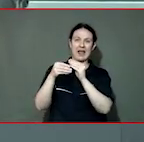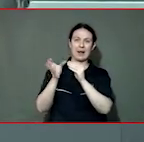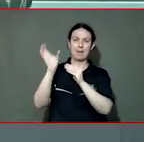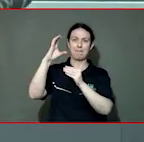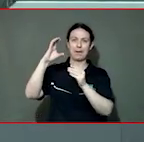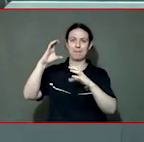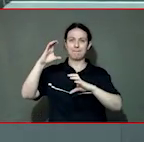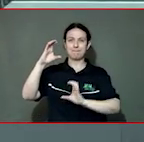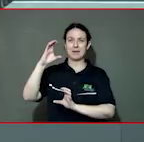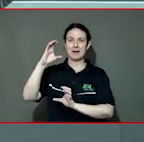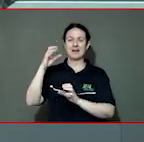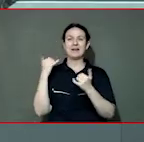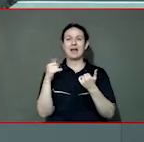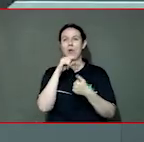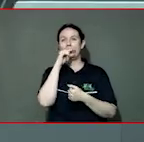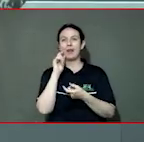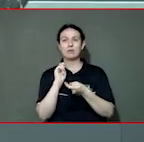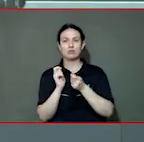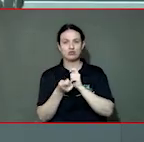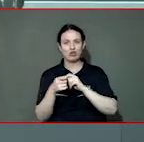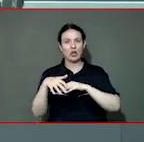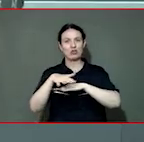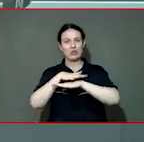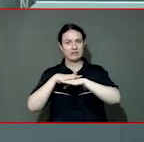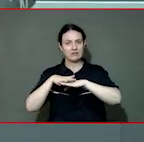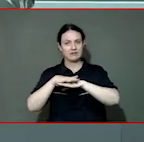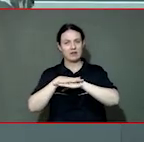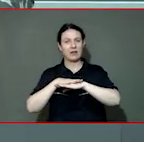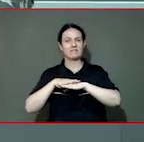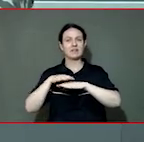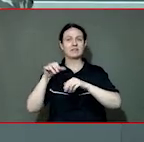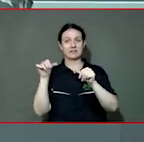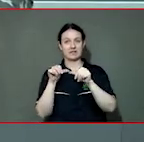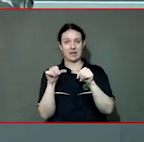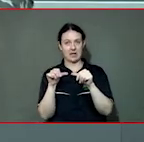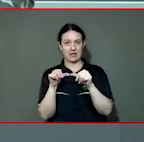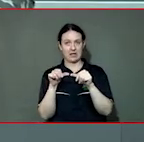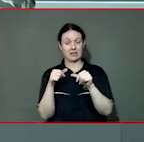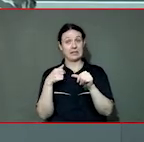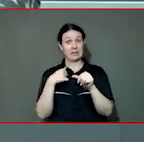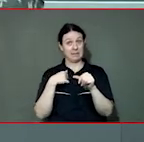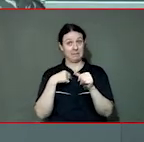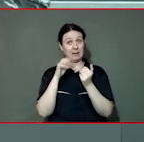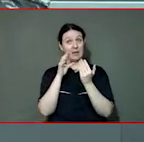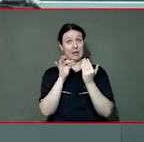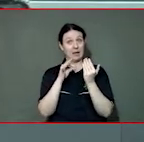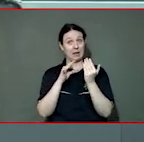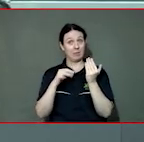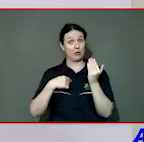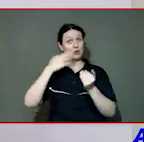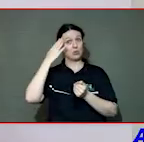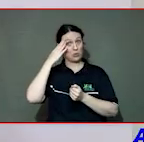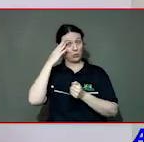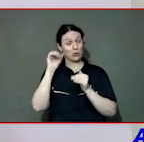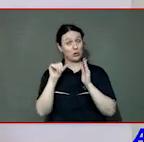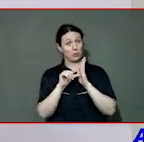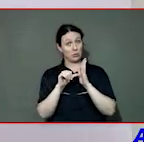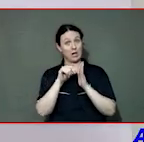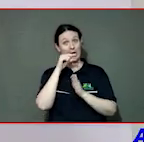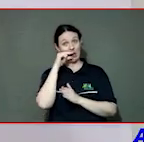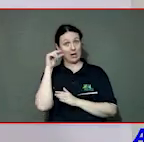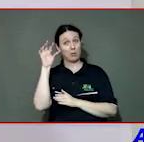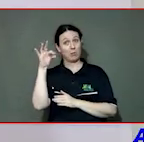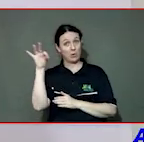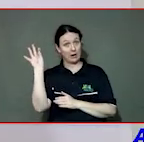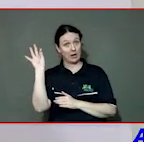area. Do you hear? From marking experience, I know this. Okay, so it's important. And then